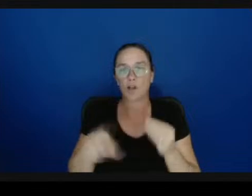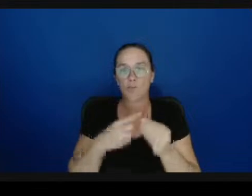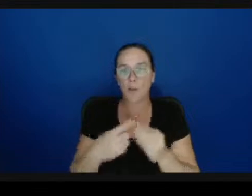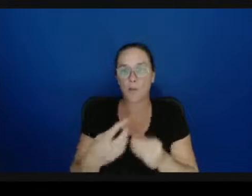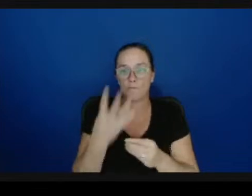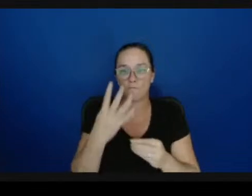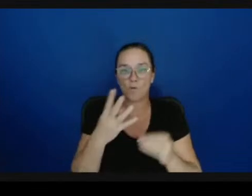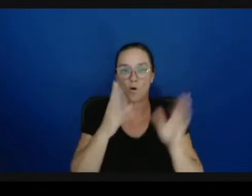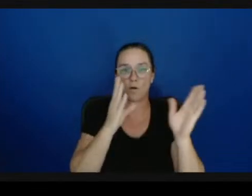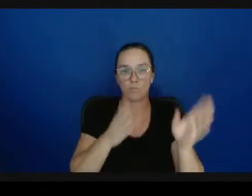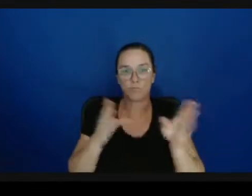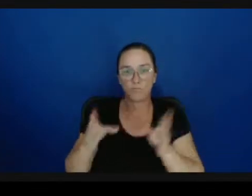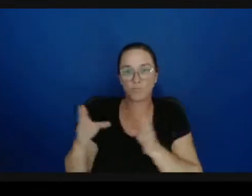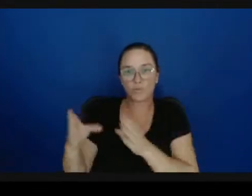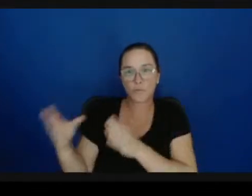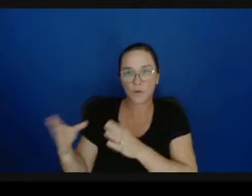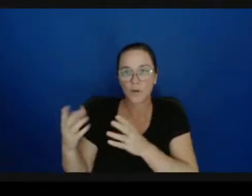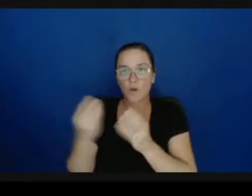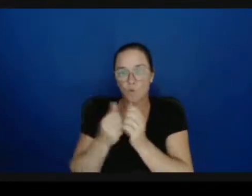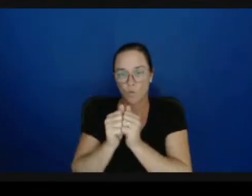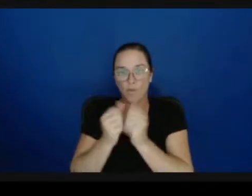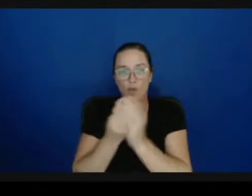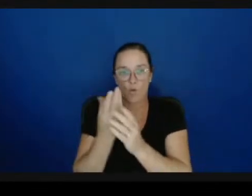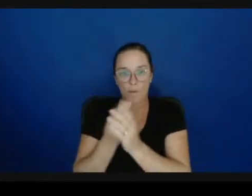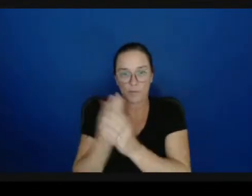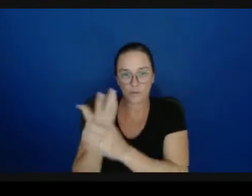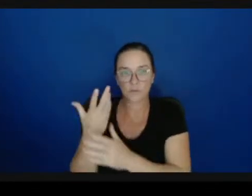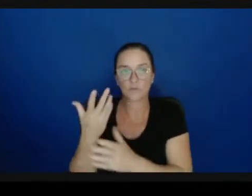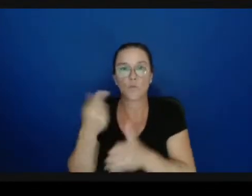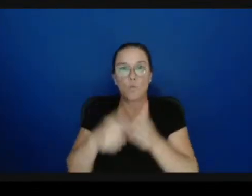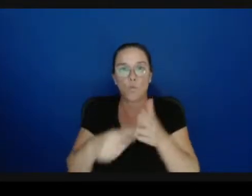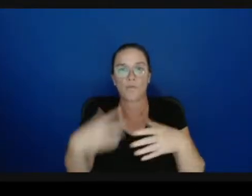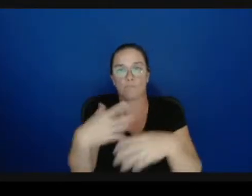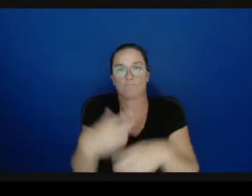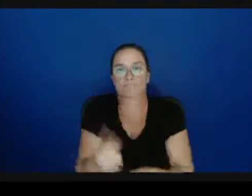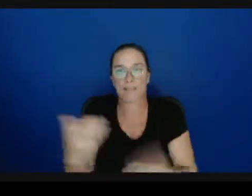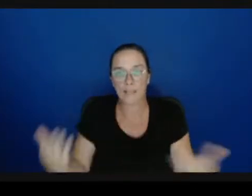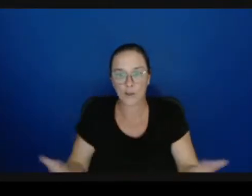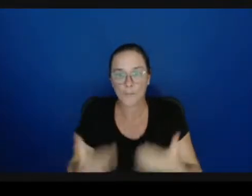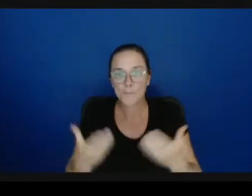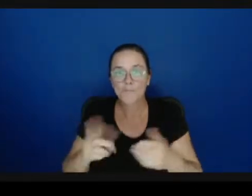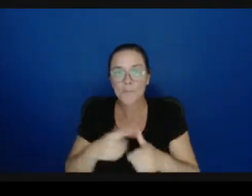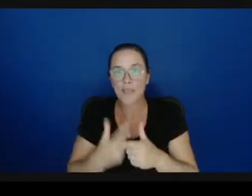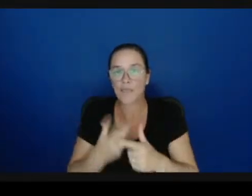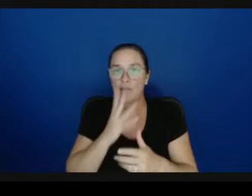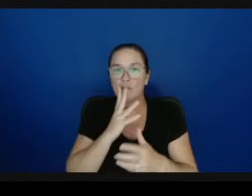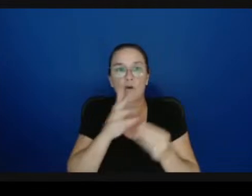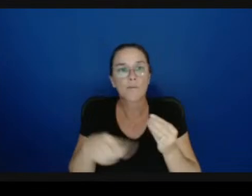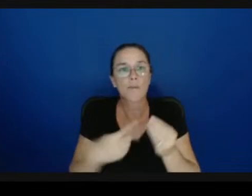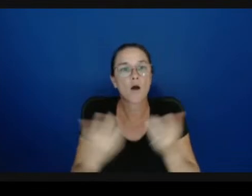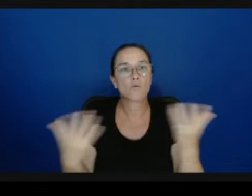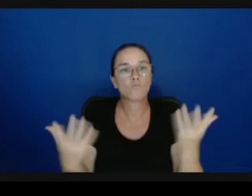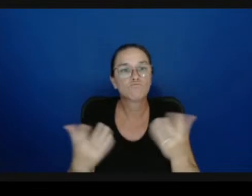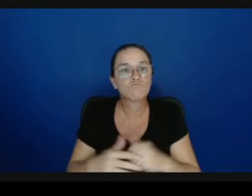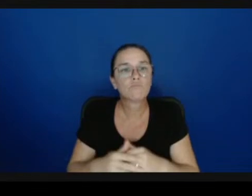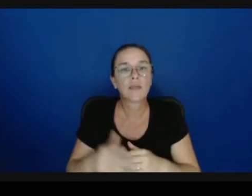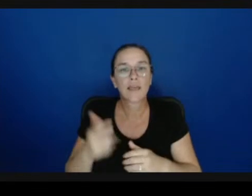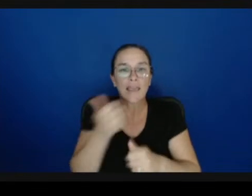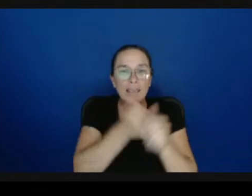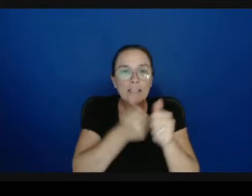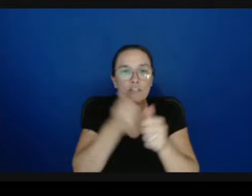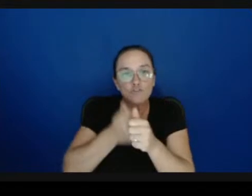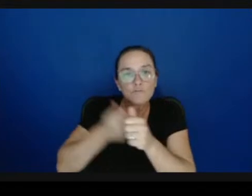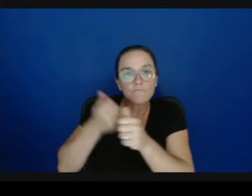the eruption so far are what they're outlining here. And they go through each of those as we noted